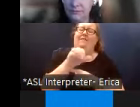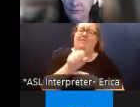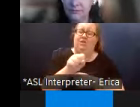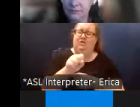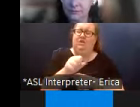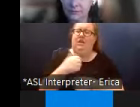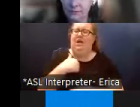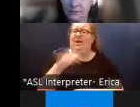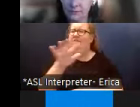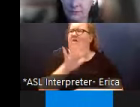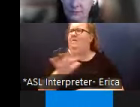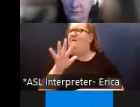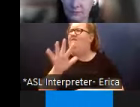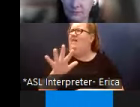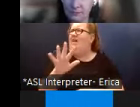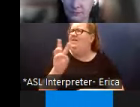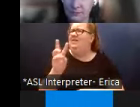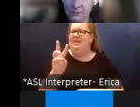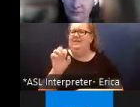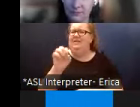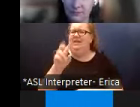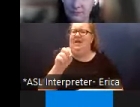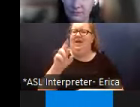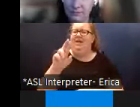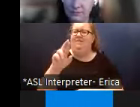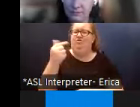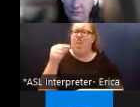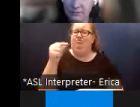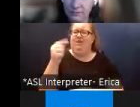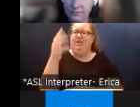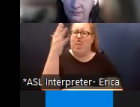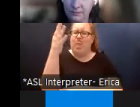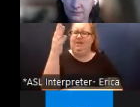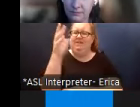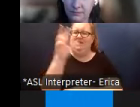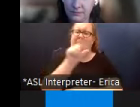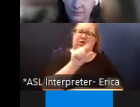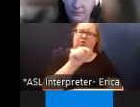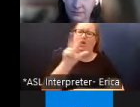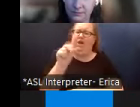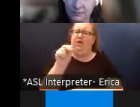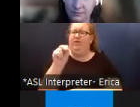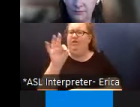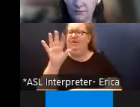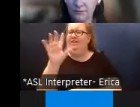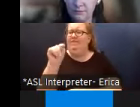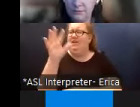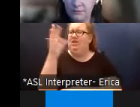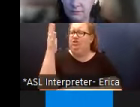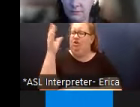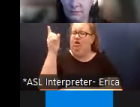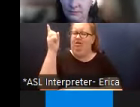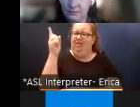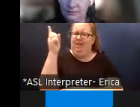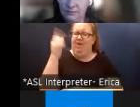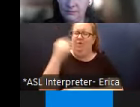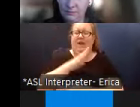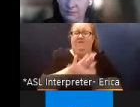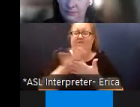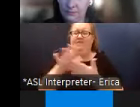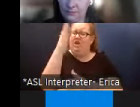about 5, 6 evergreen trees. They're about 20, 30 feet tall back there. We have a nice tree out in the front of our